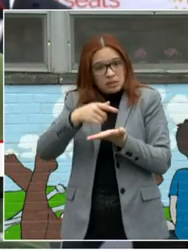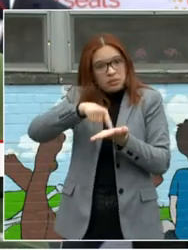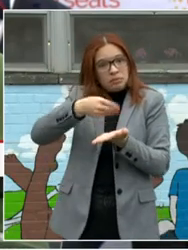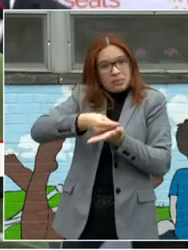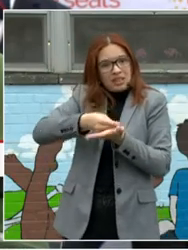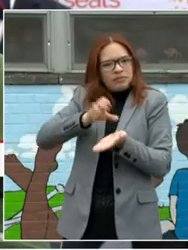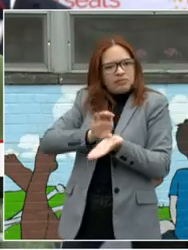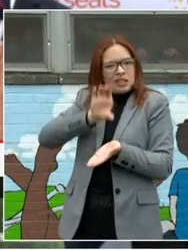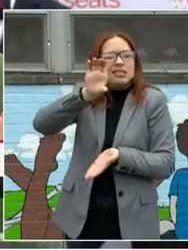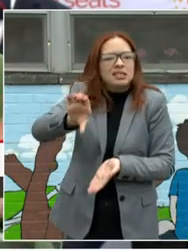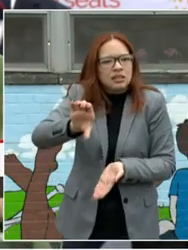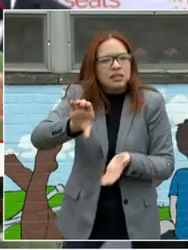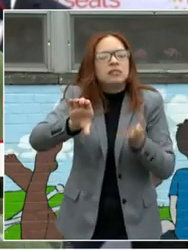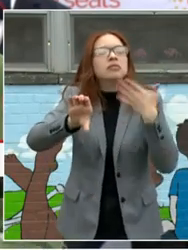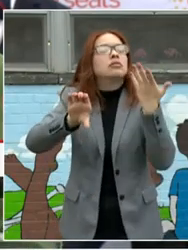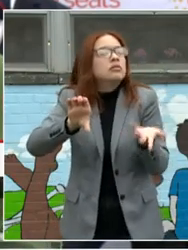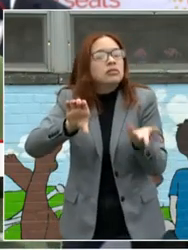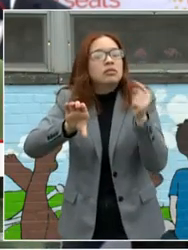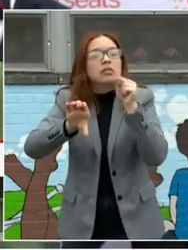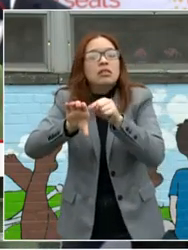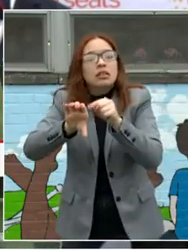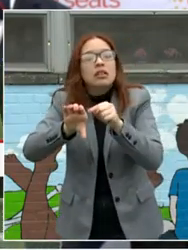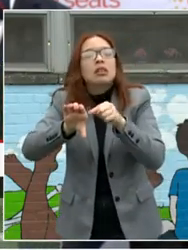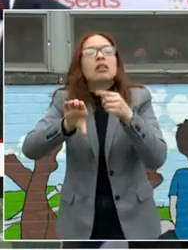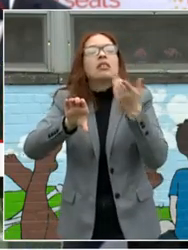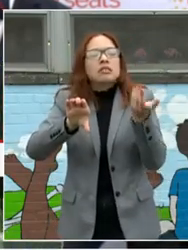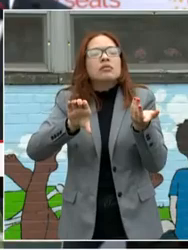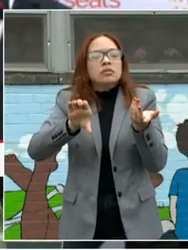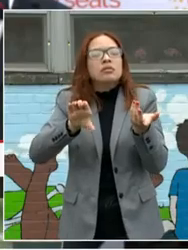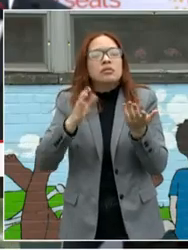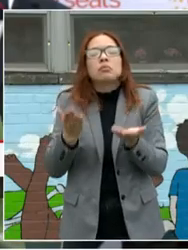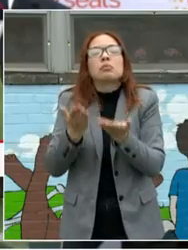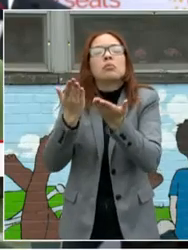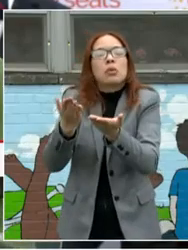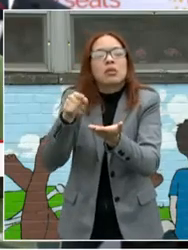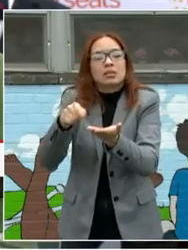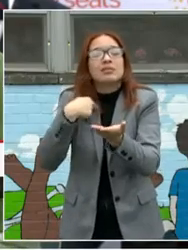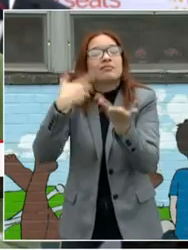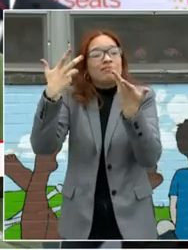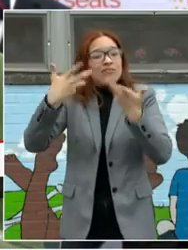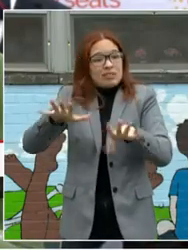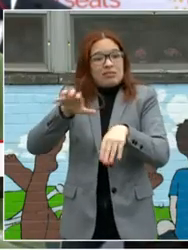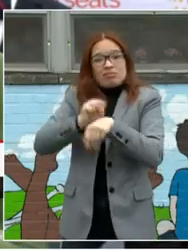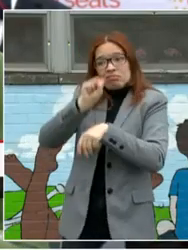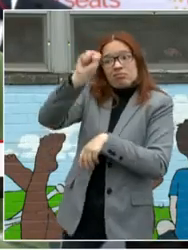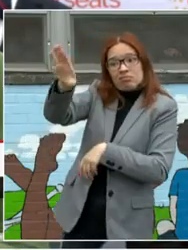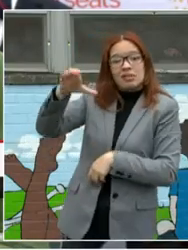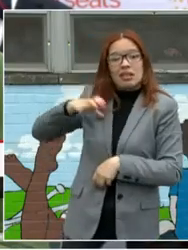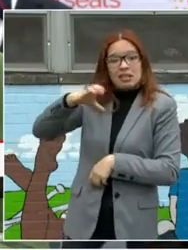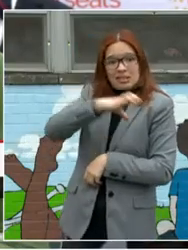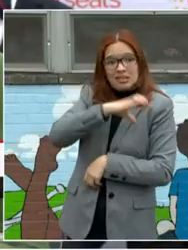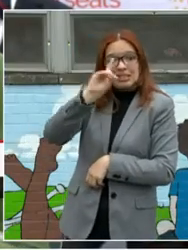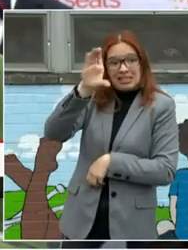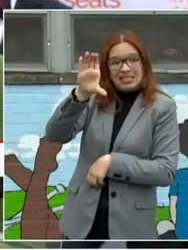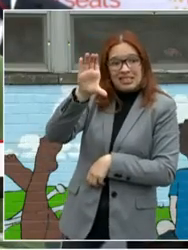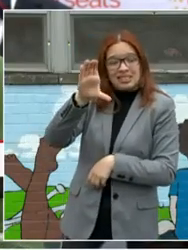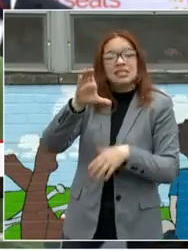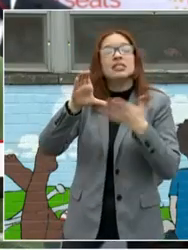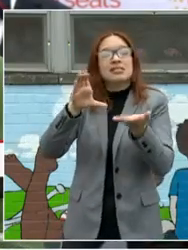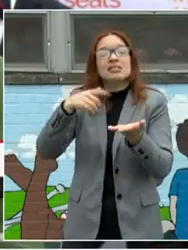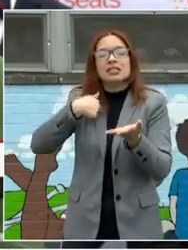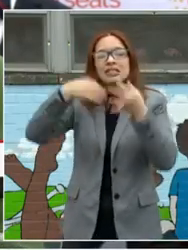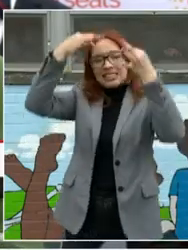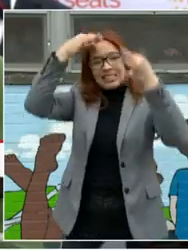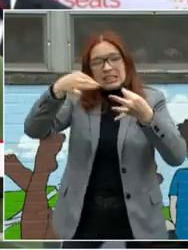that the budget proposal is before the council right now. And part of my decisions in a